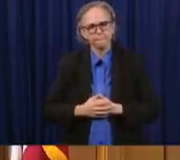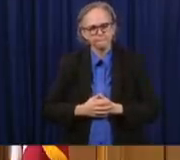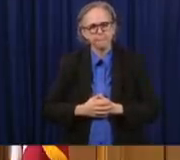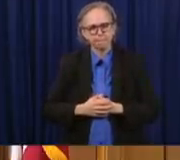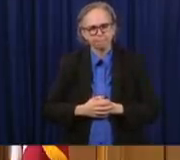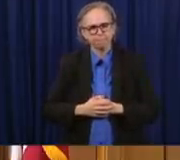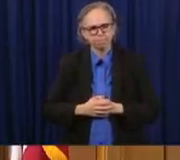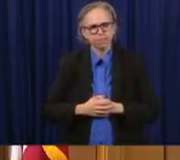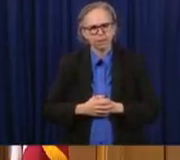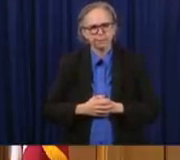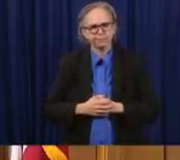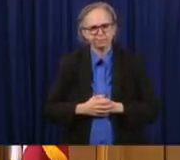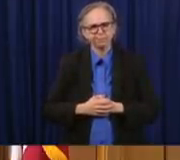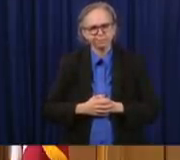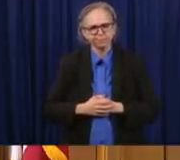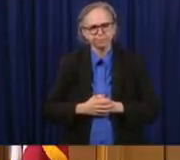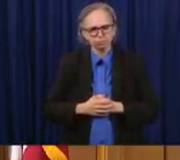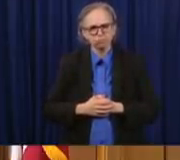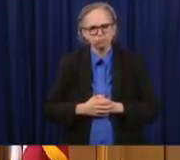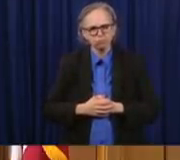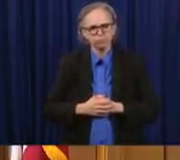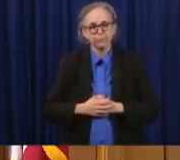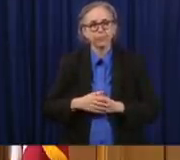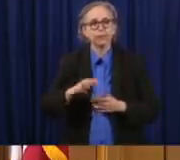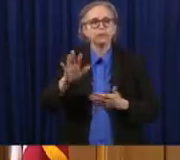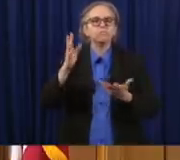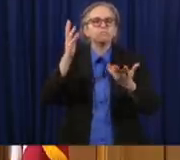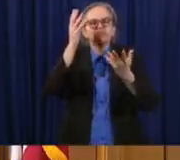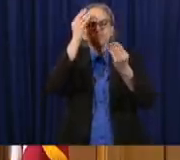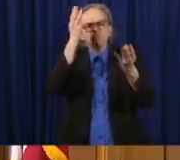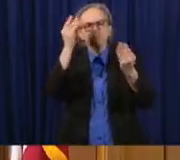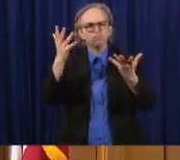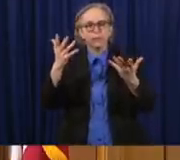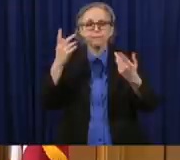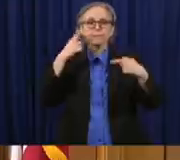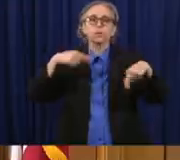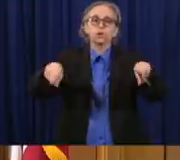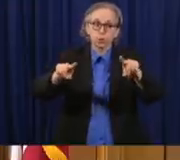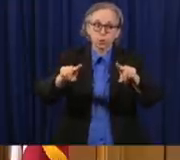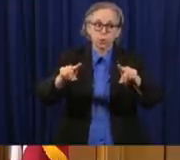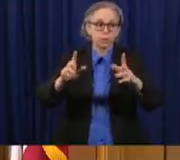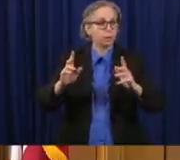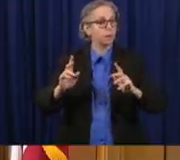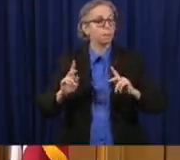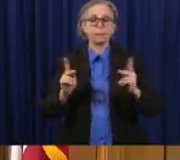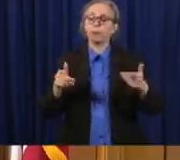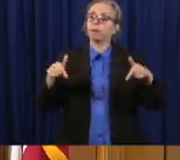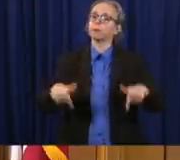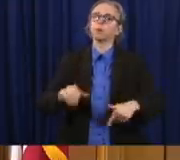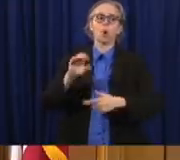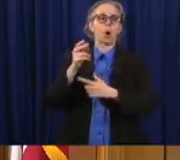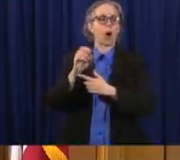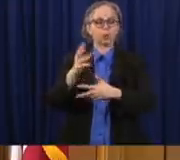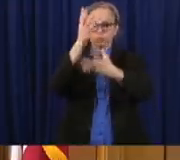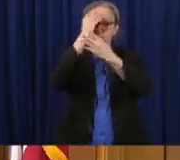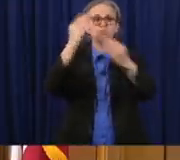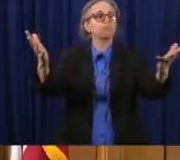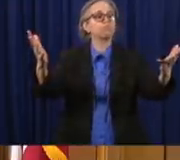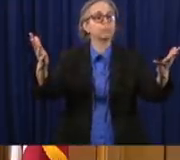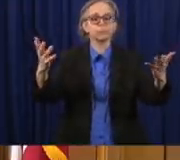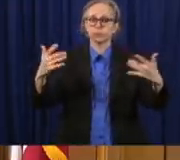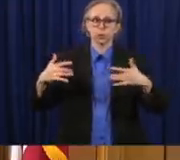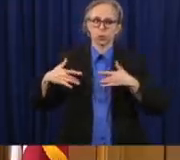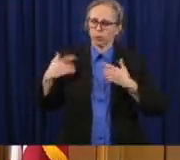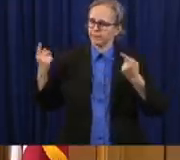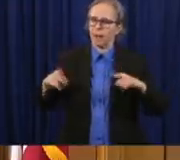my report to you, people of the state of Ohio, in regard to where I think we are today, April